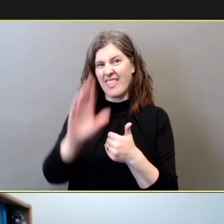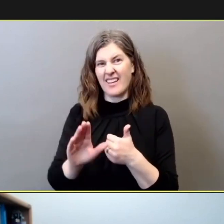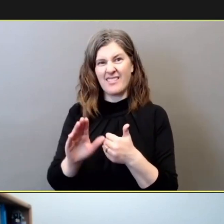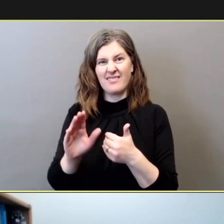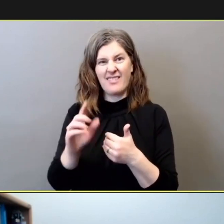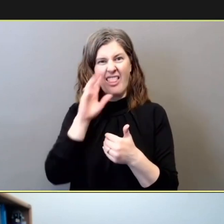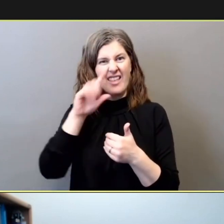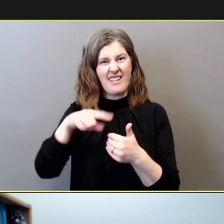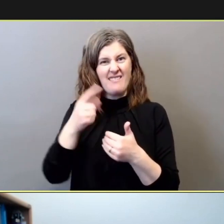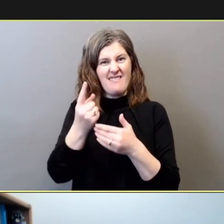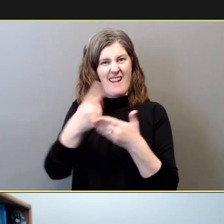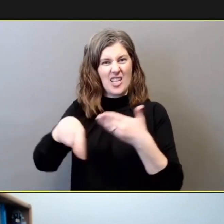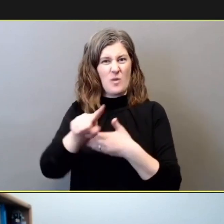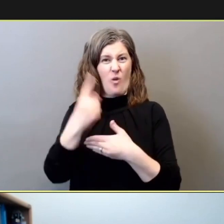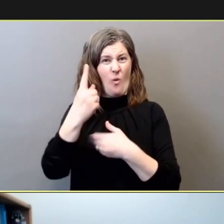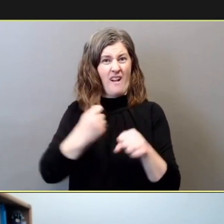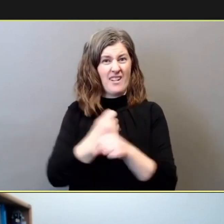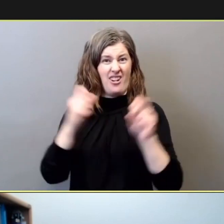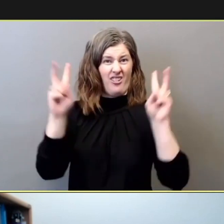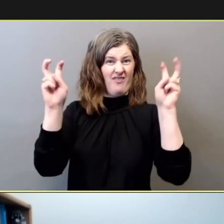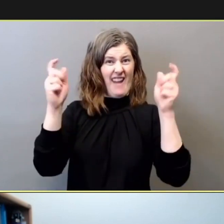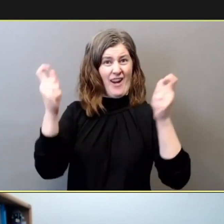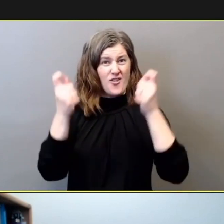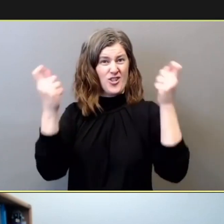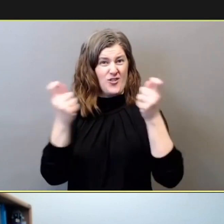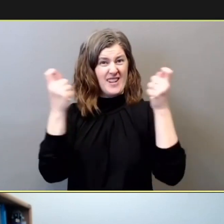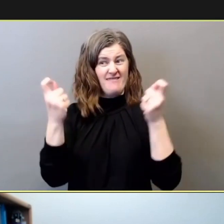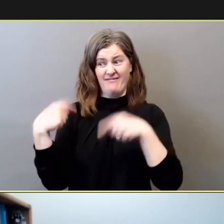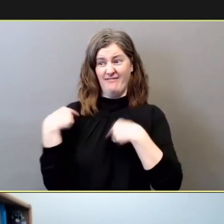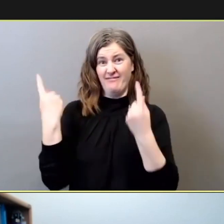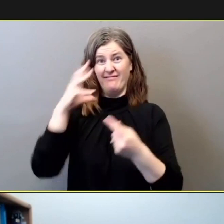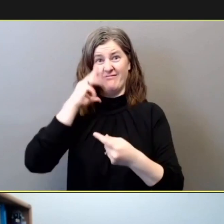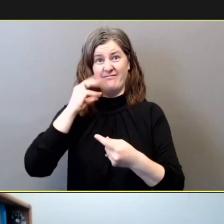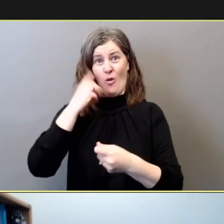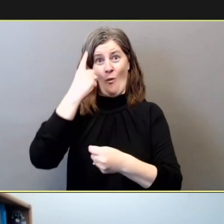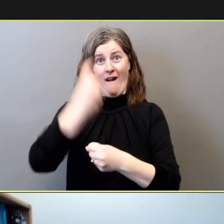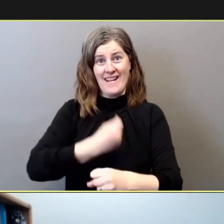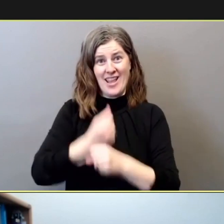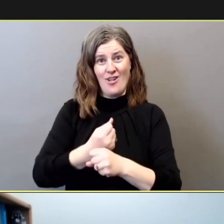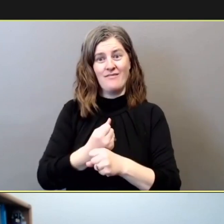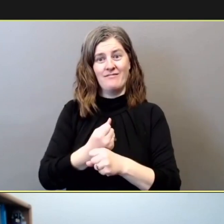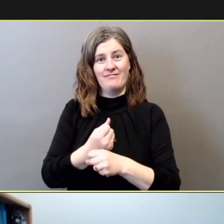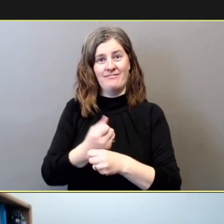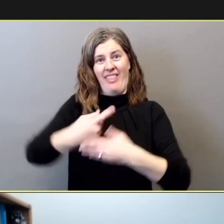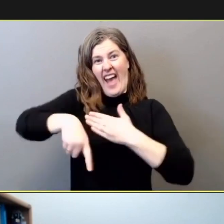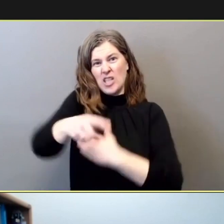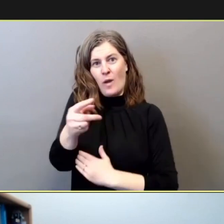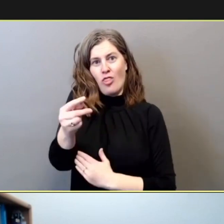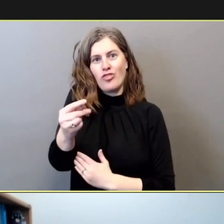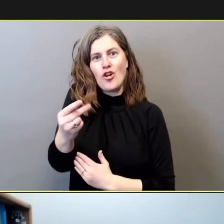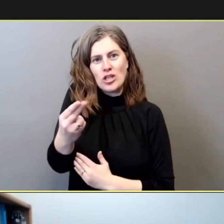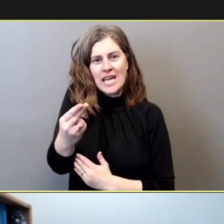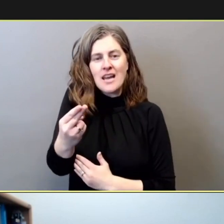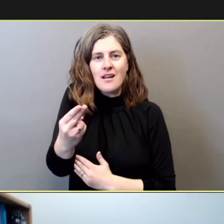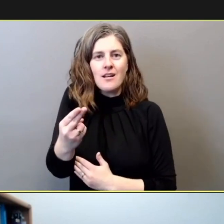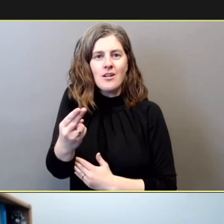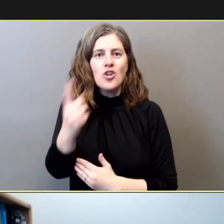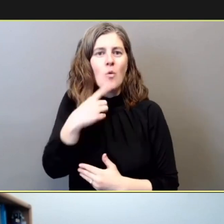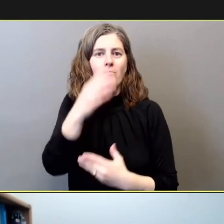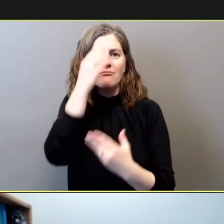year anniversary on Thursday, and so you'll be getting some information probably soon